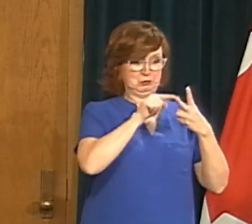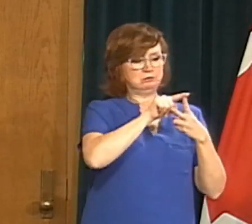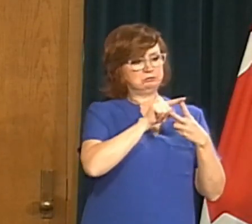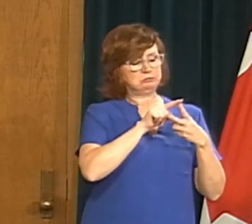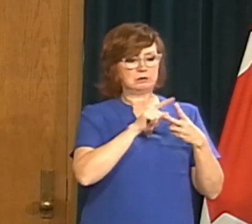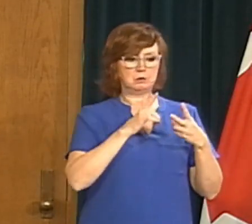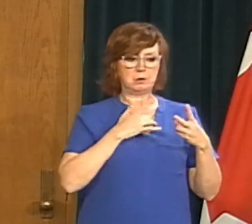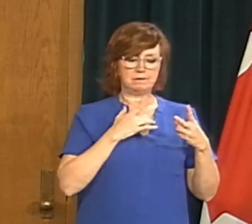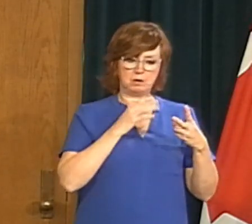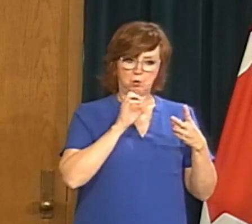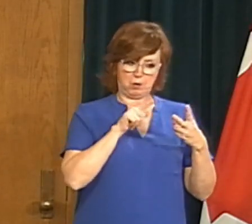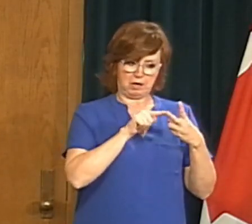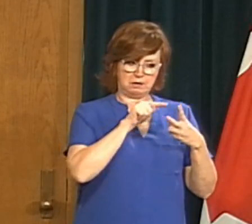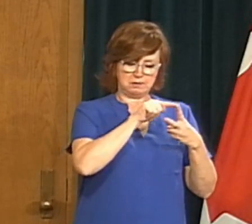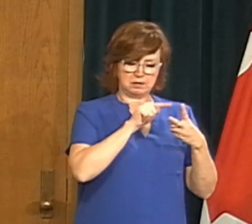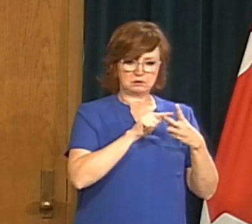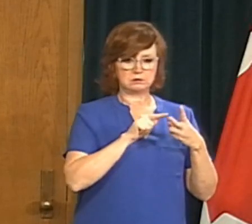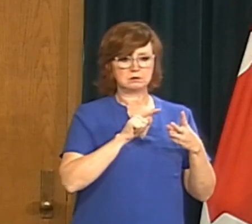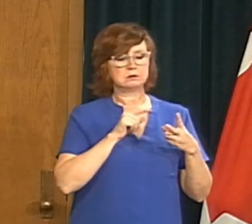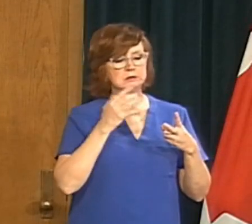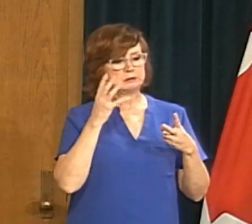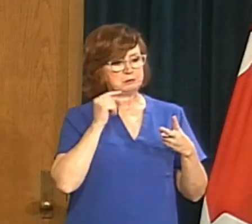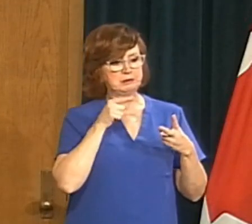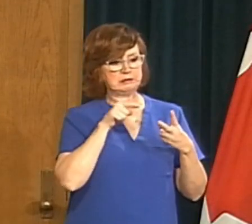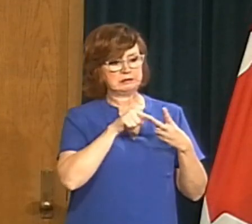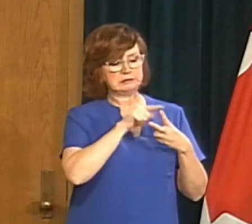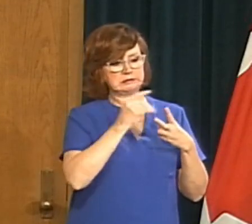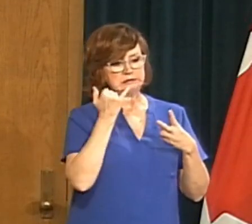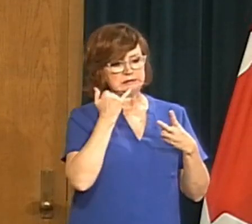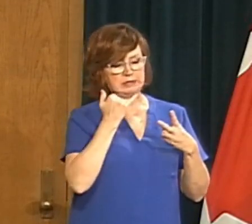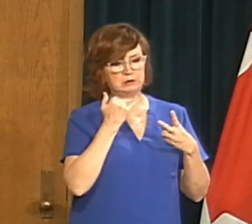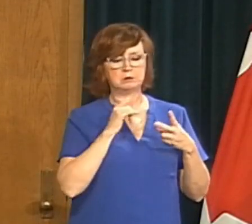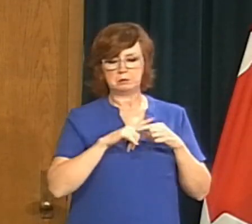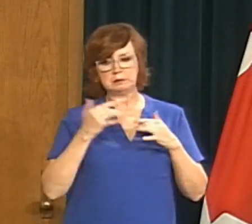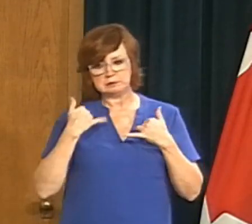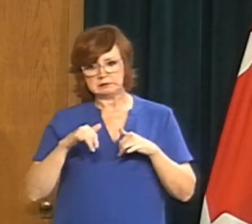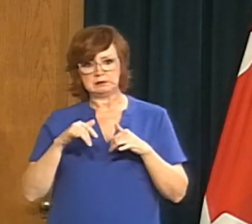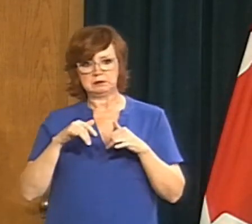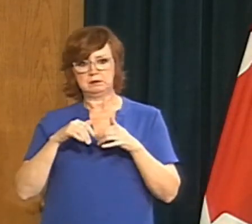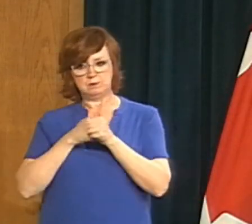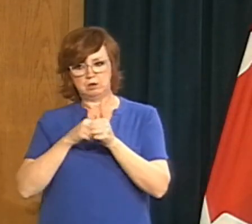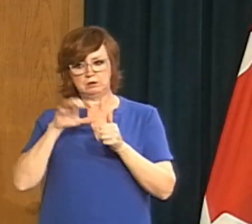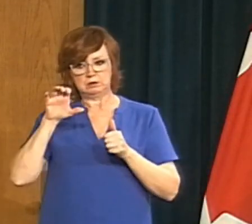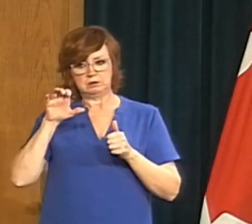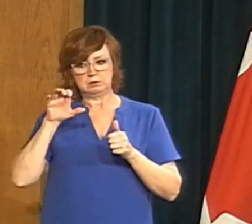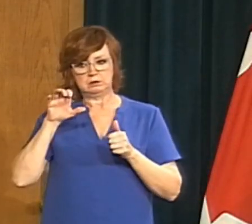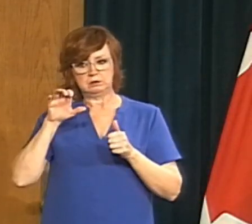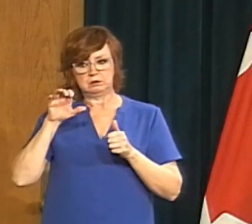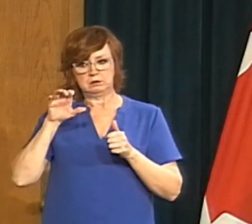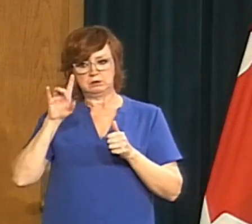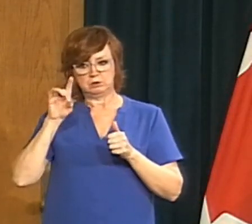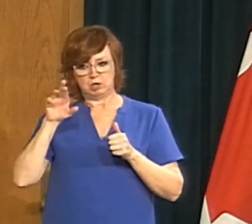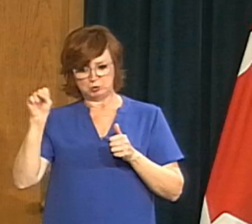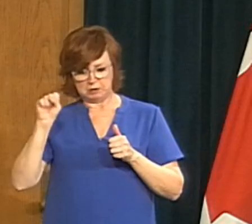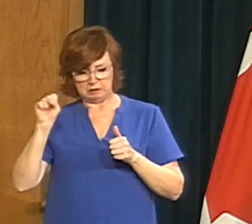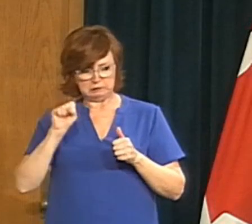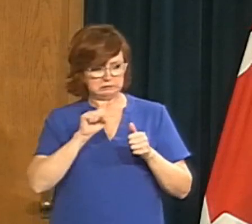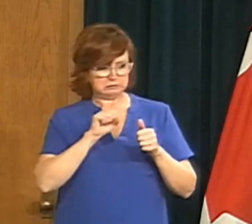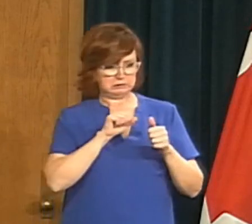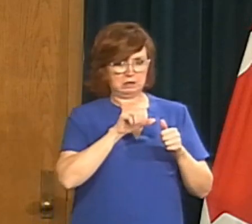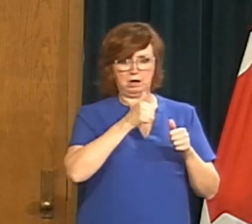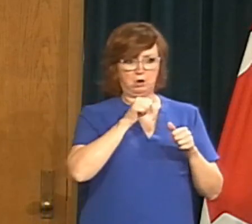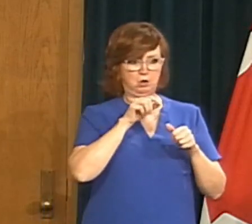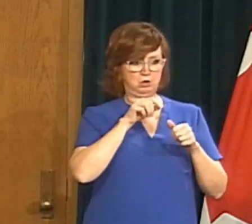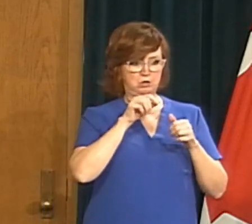move forward with the guidance of our Chief Medical Health Officer, as well as the guidance that we're receiving from regional leaders,